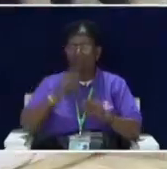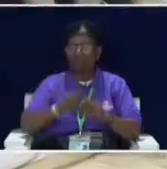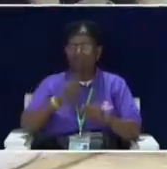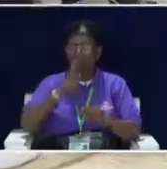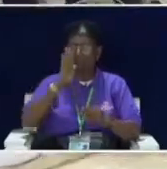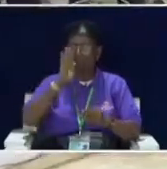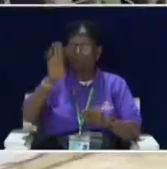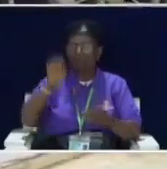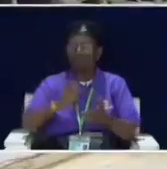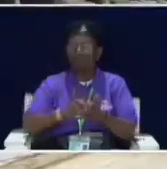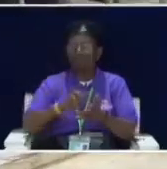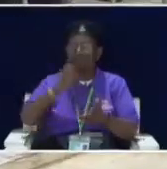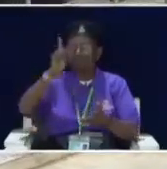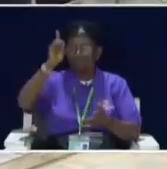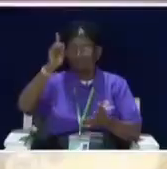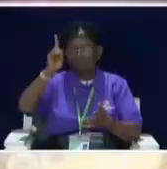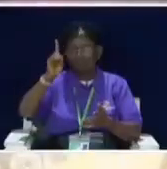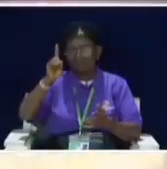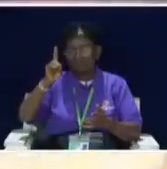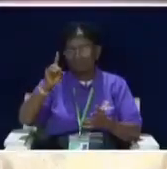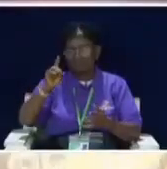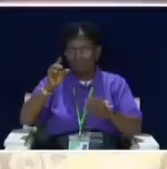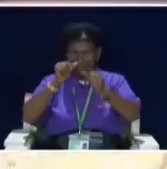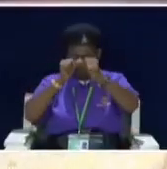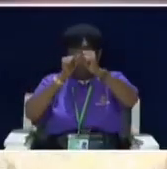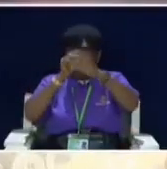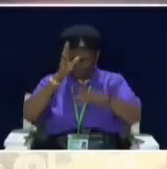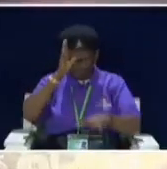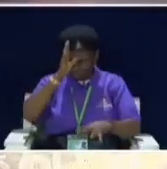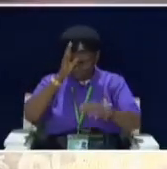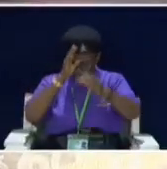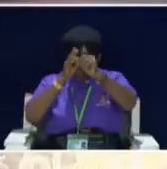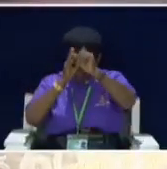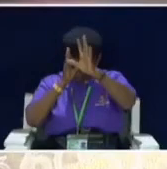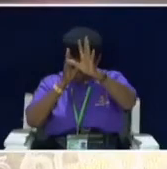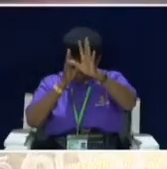orúkọ yín sì di ìyìn lógo. Daddy. Baba.